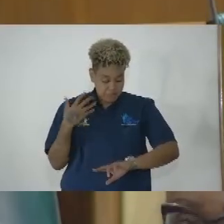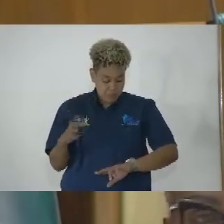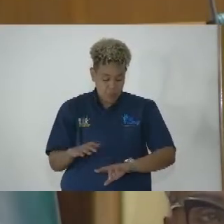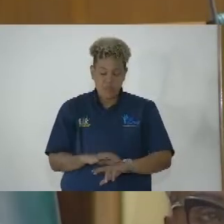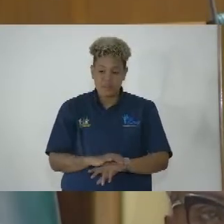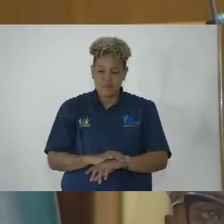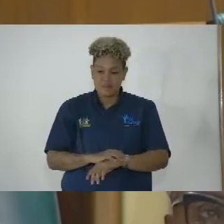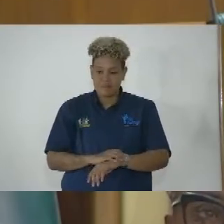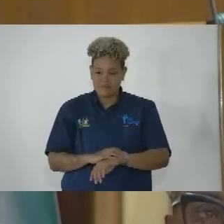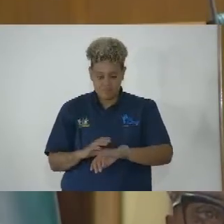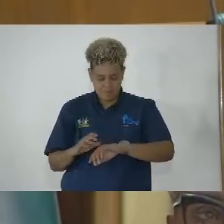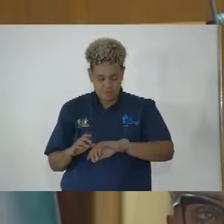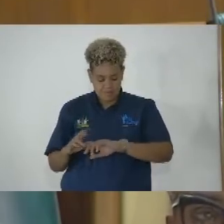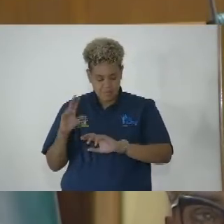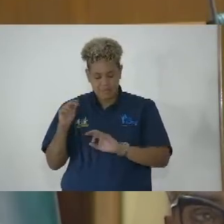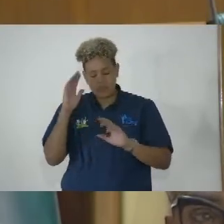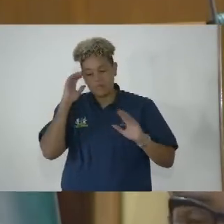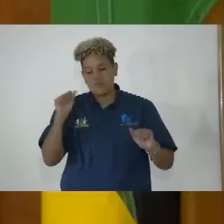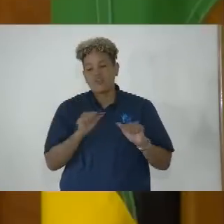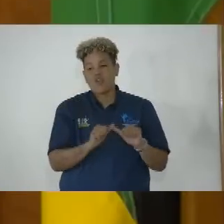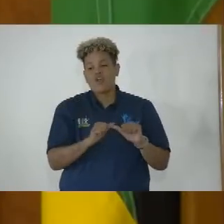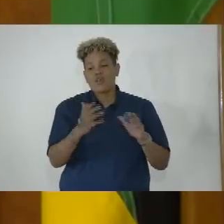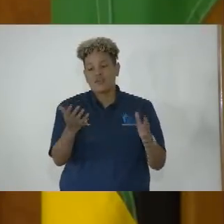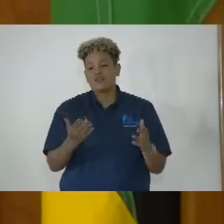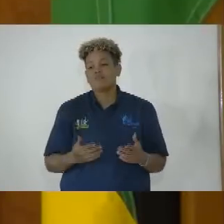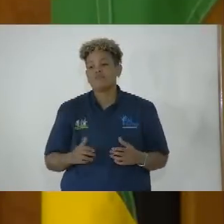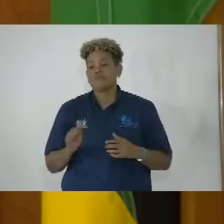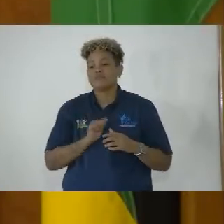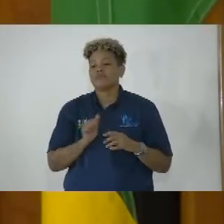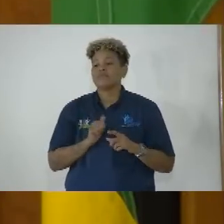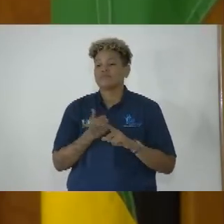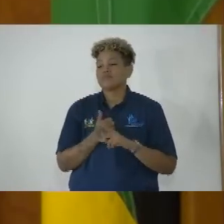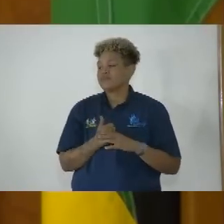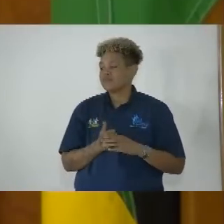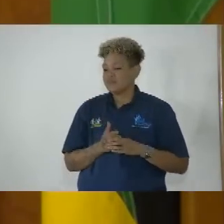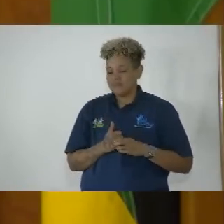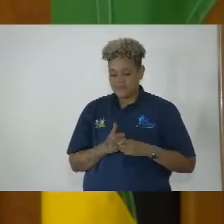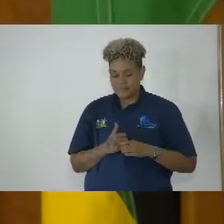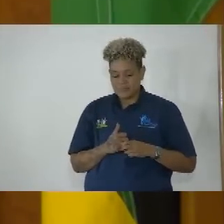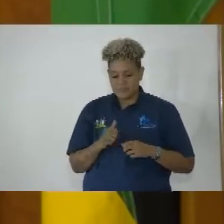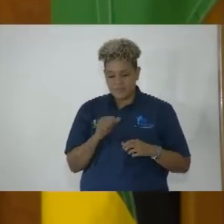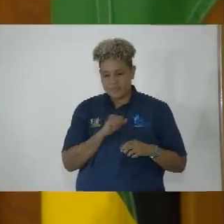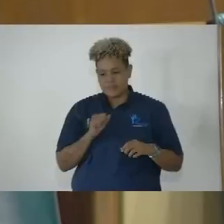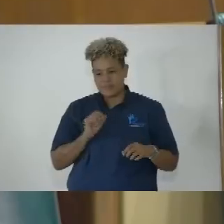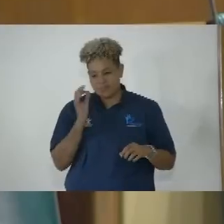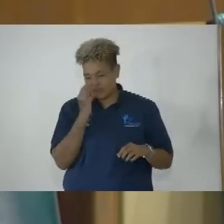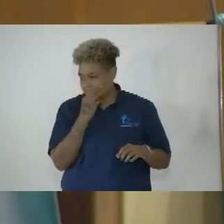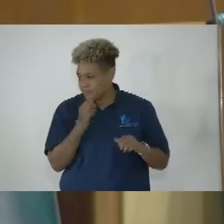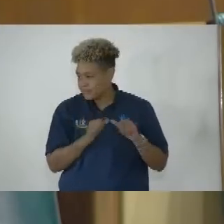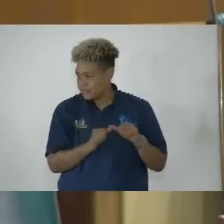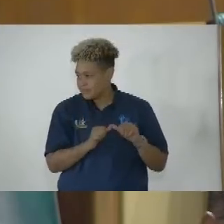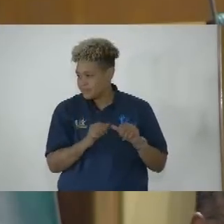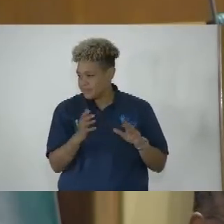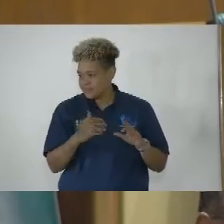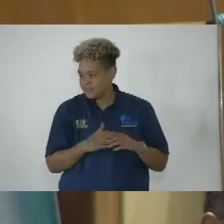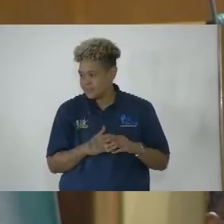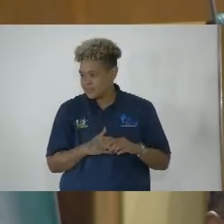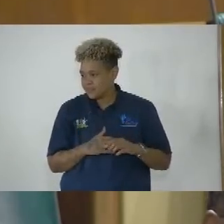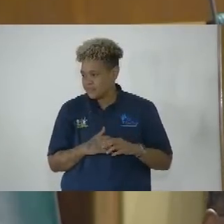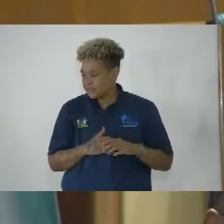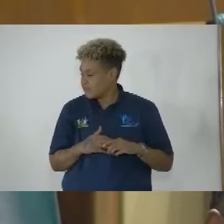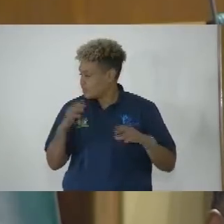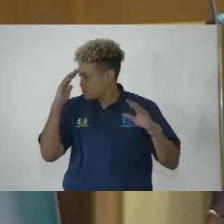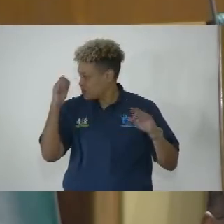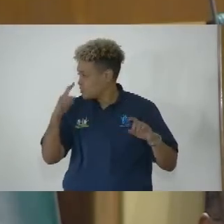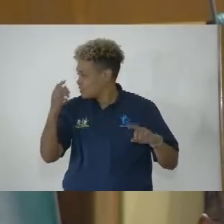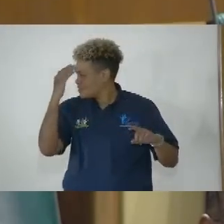to yield? No, Mr. President. No problem. Continue. No problem. You know, I'm Senator Morris, continue. Yes, Mr. President. So, Mr. President, you